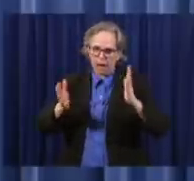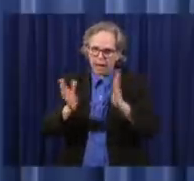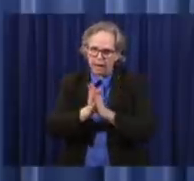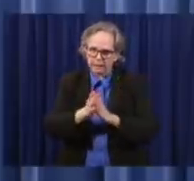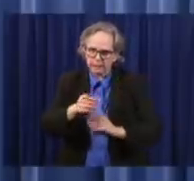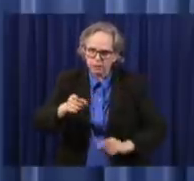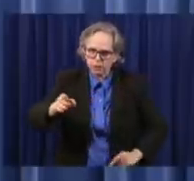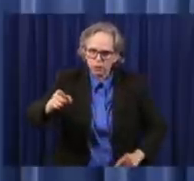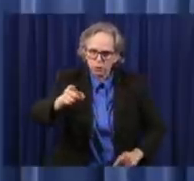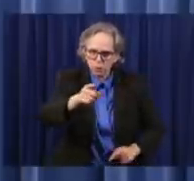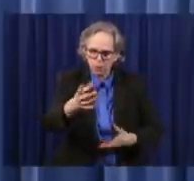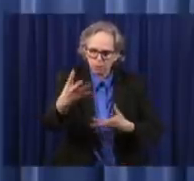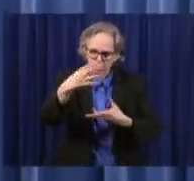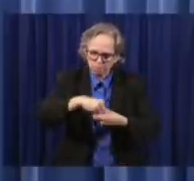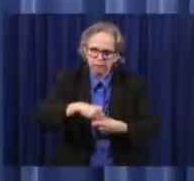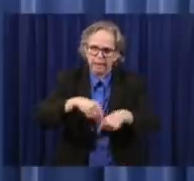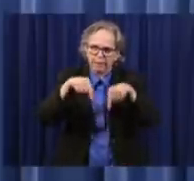together.